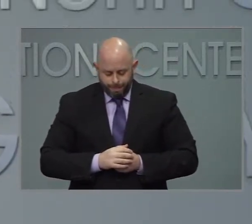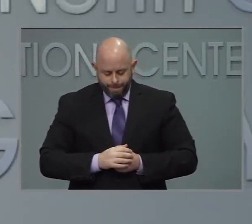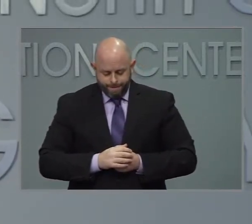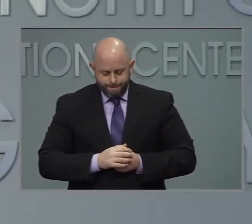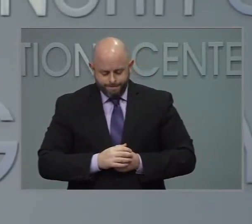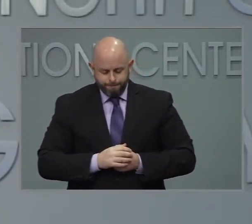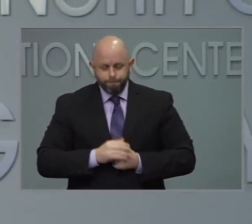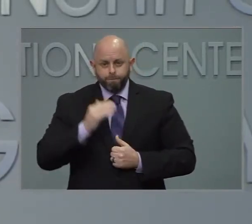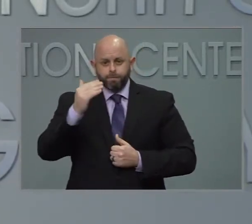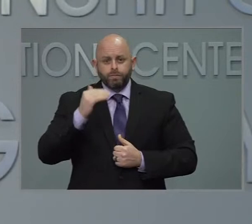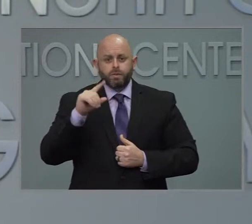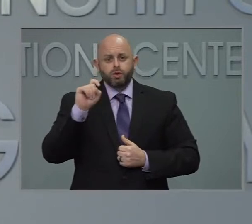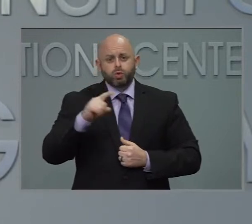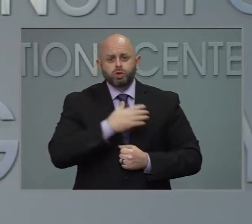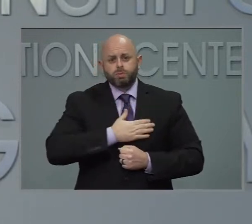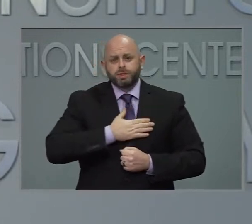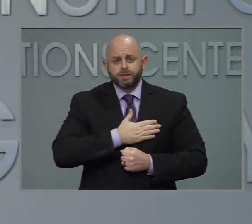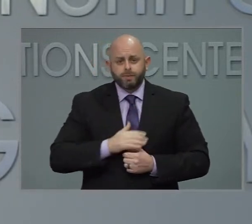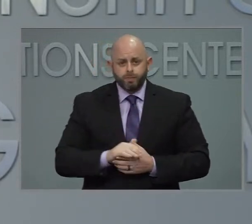Next question.